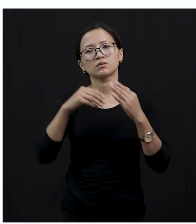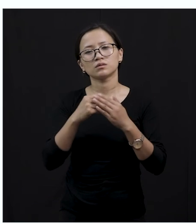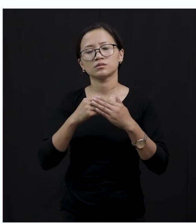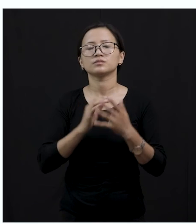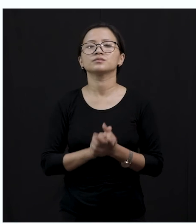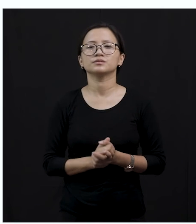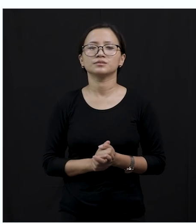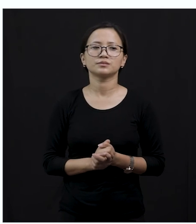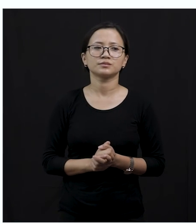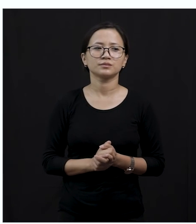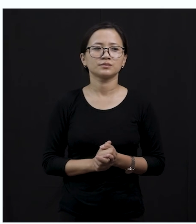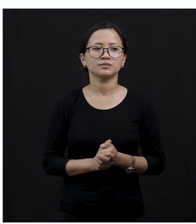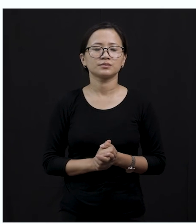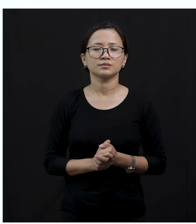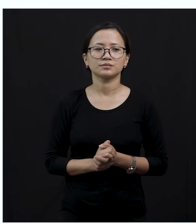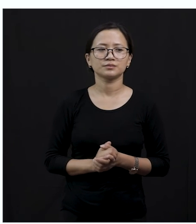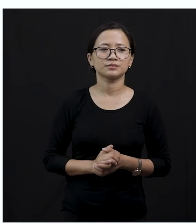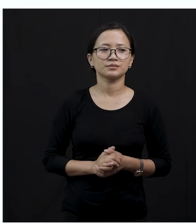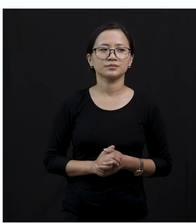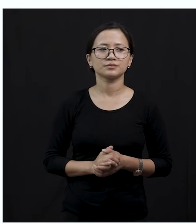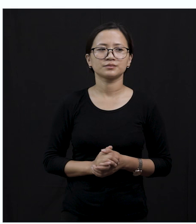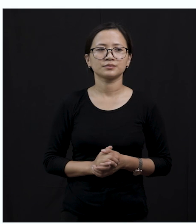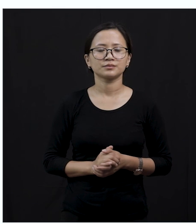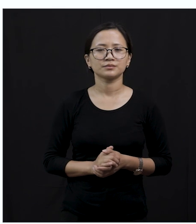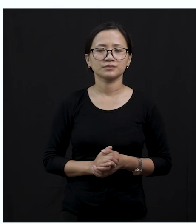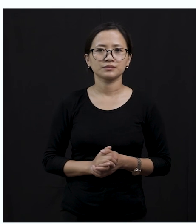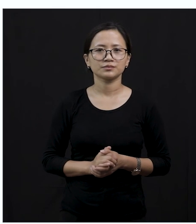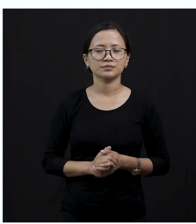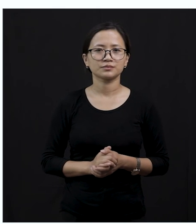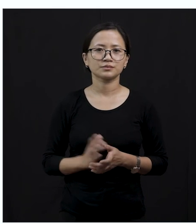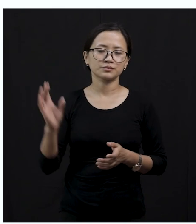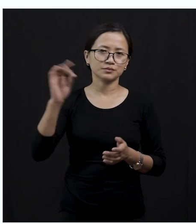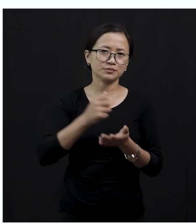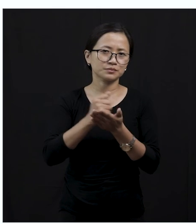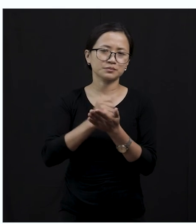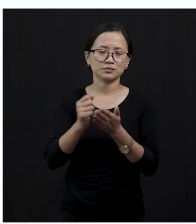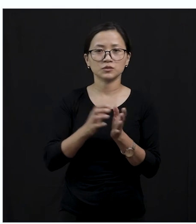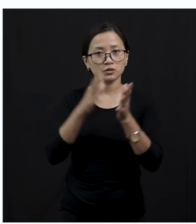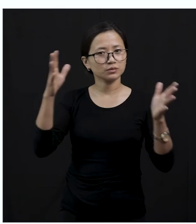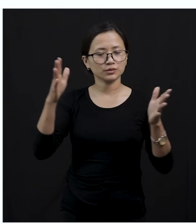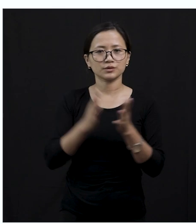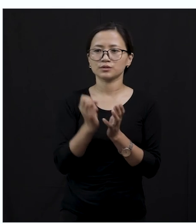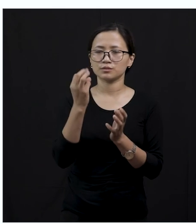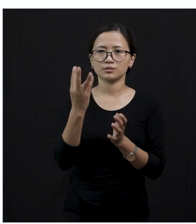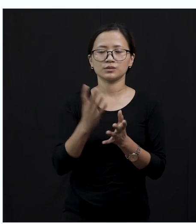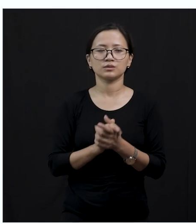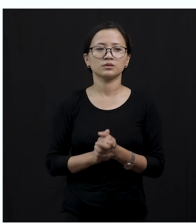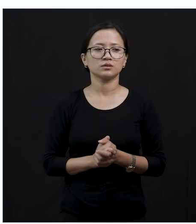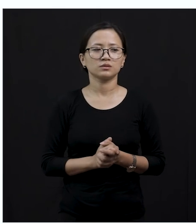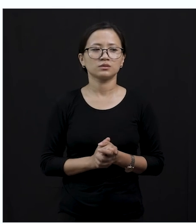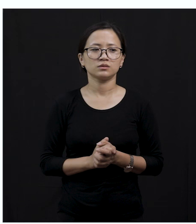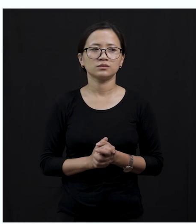about descending and ascending. Now again, to let's try to do a bigger number for descending